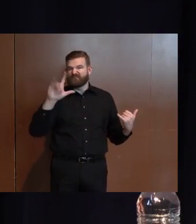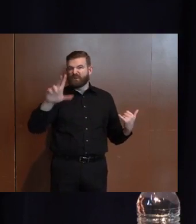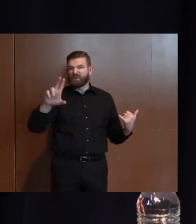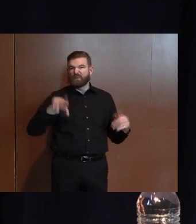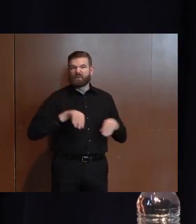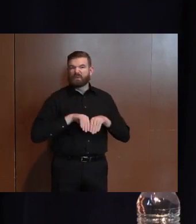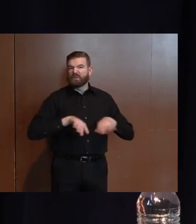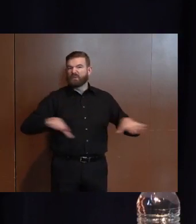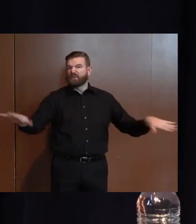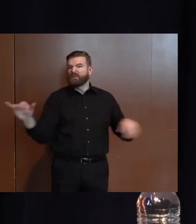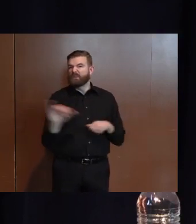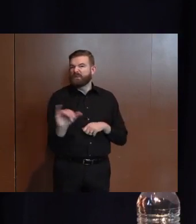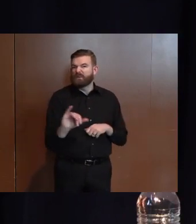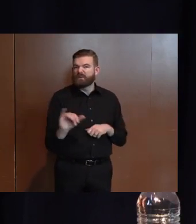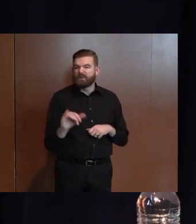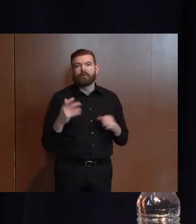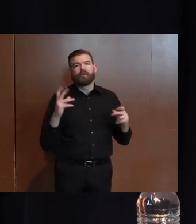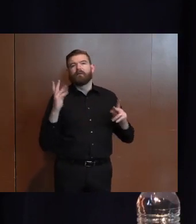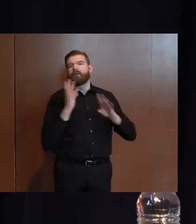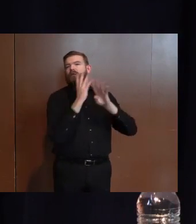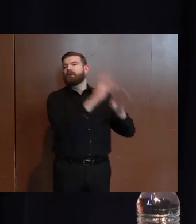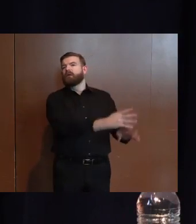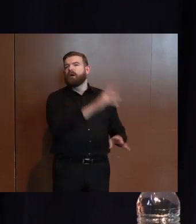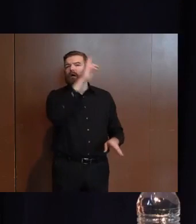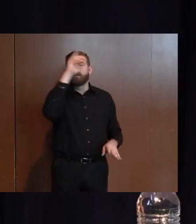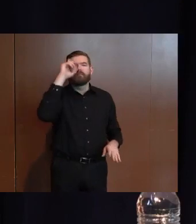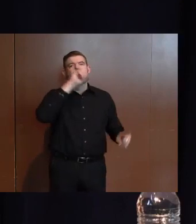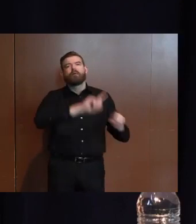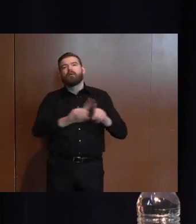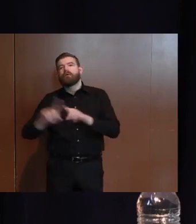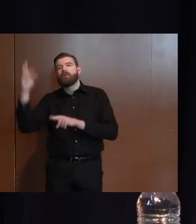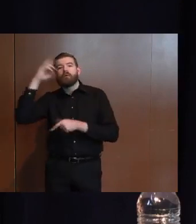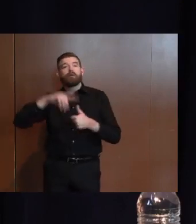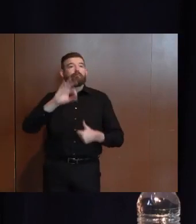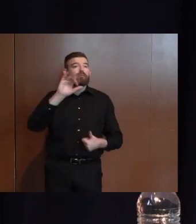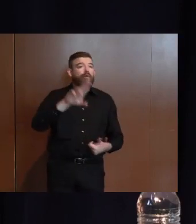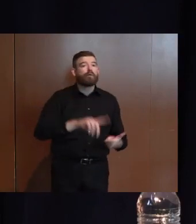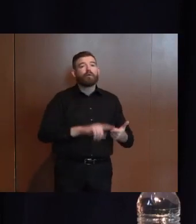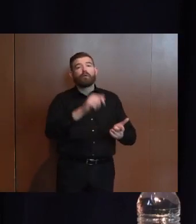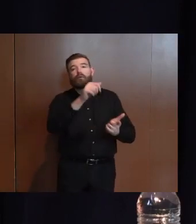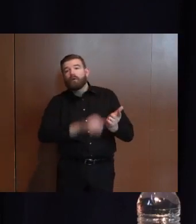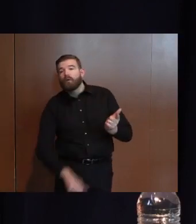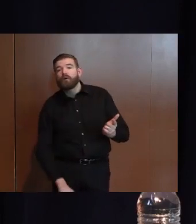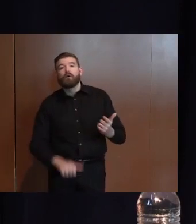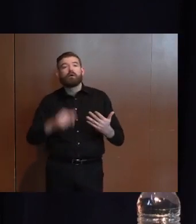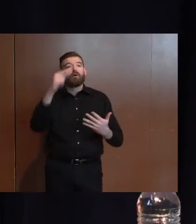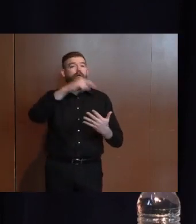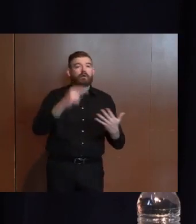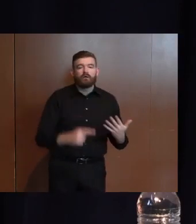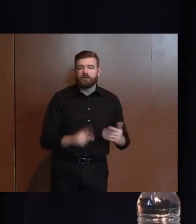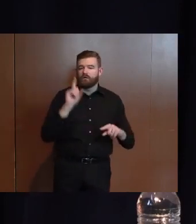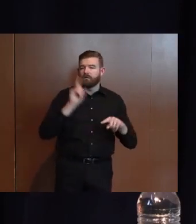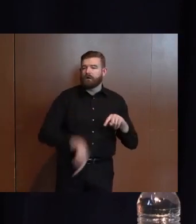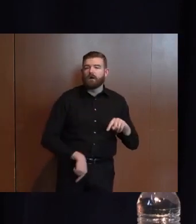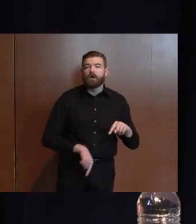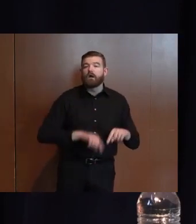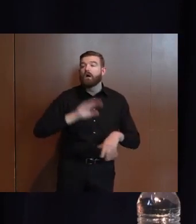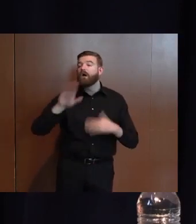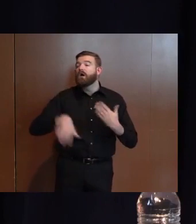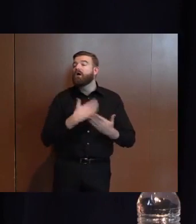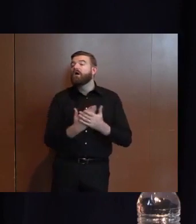medical or emergency surgical problem. That doesn't go away during a crisis. People have heart attacks.